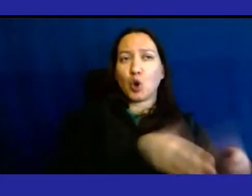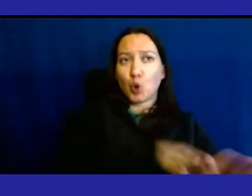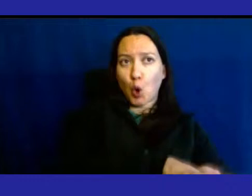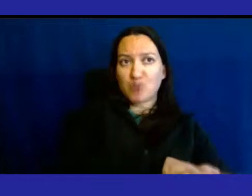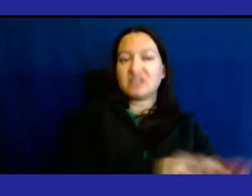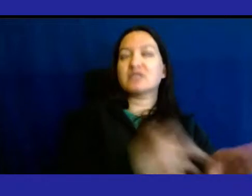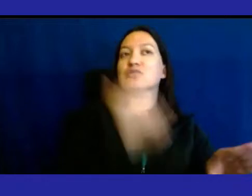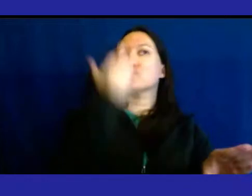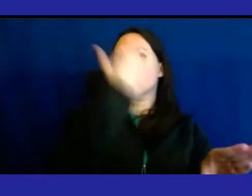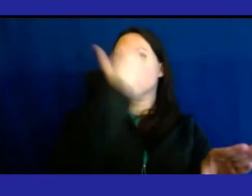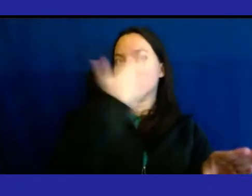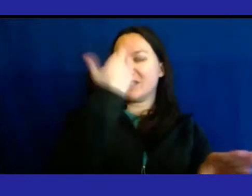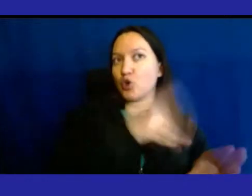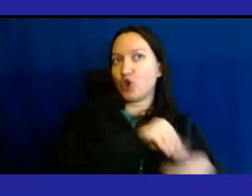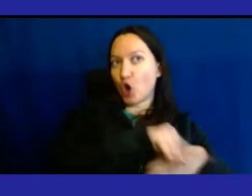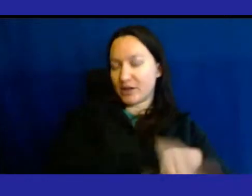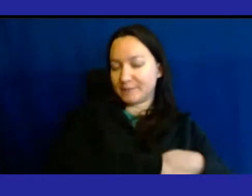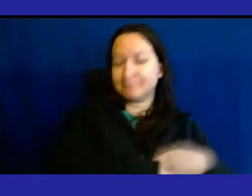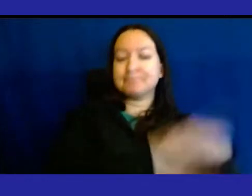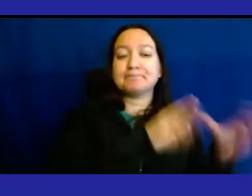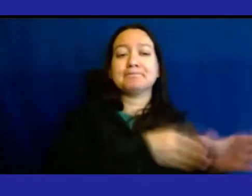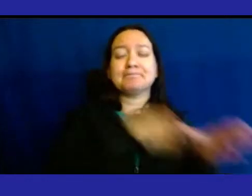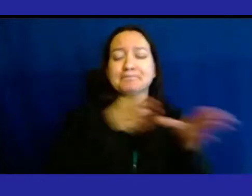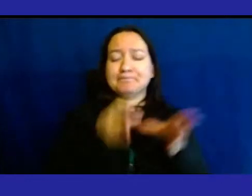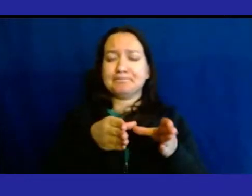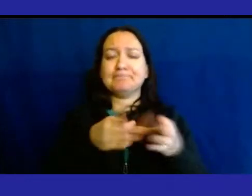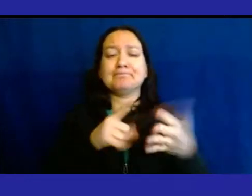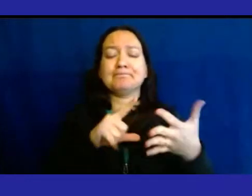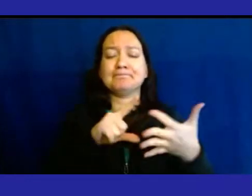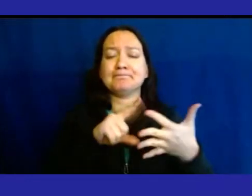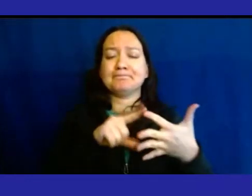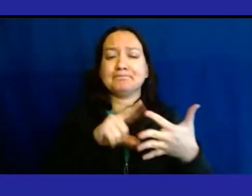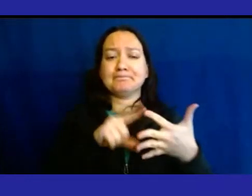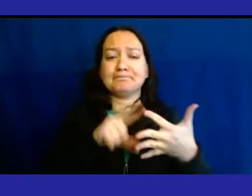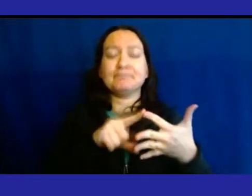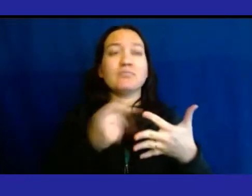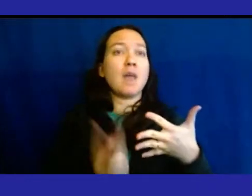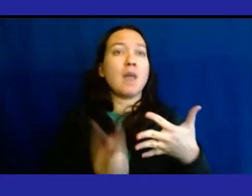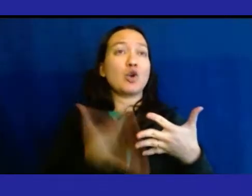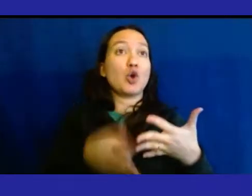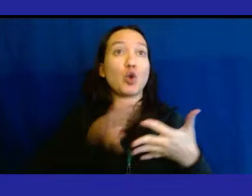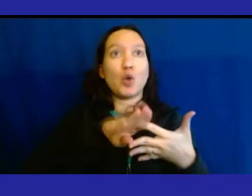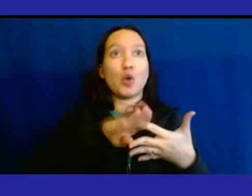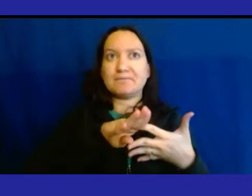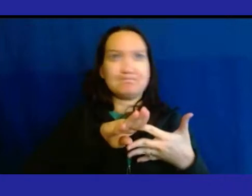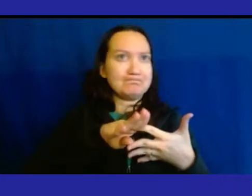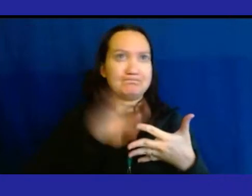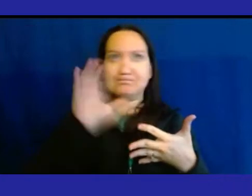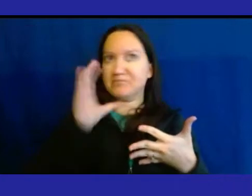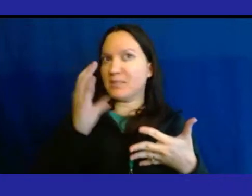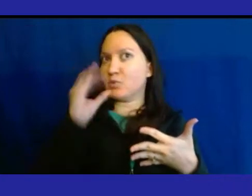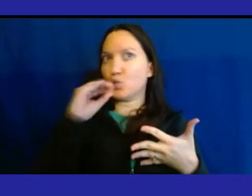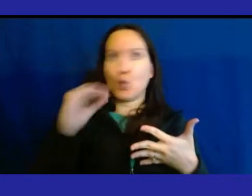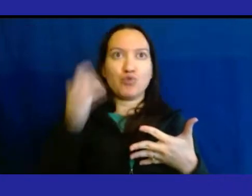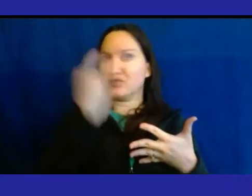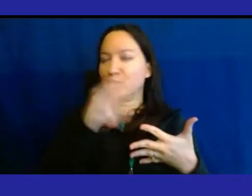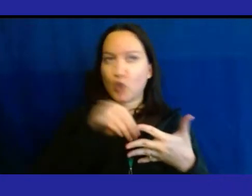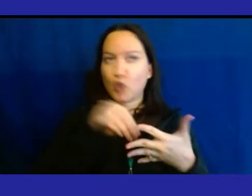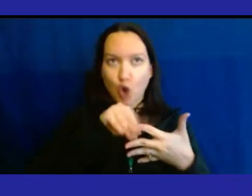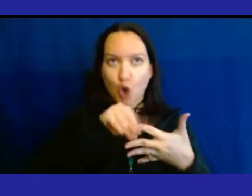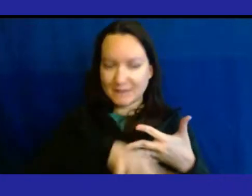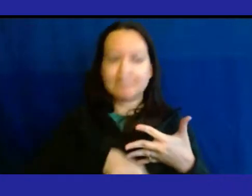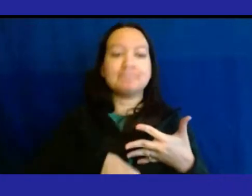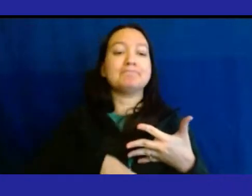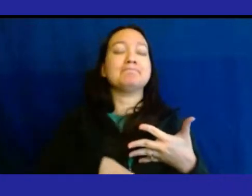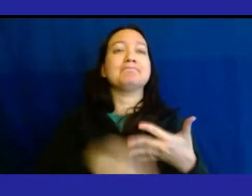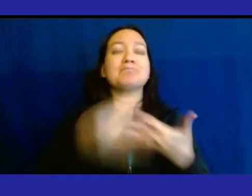cause determination. The second category deals with the number that were closed with a no reasonable cause determination, where the Office